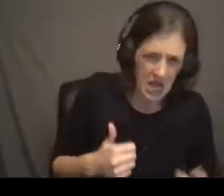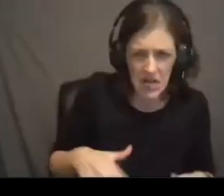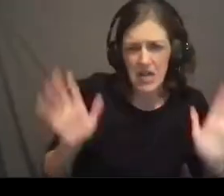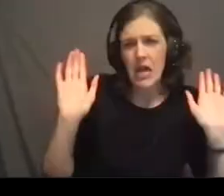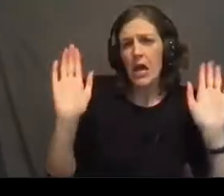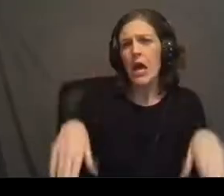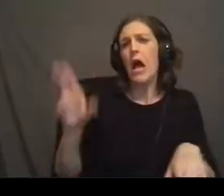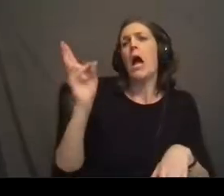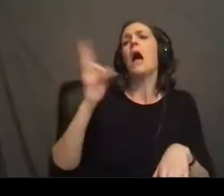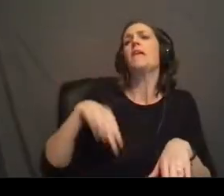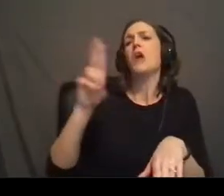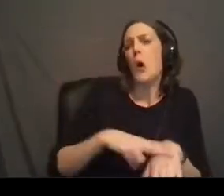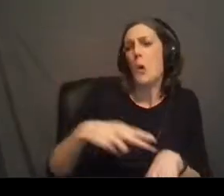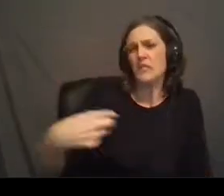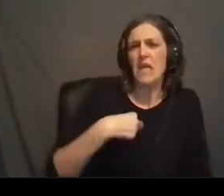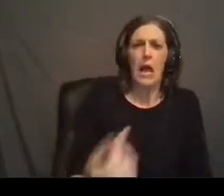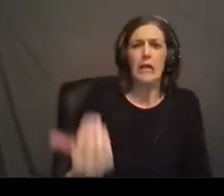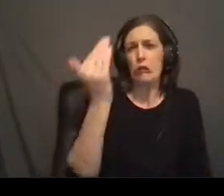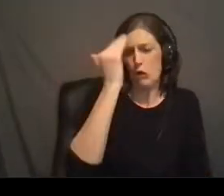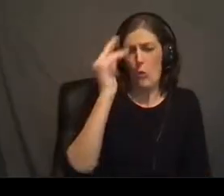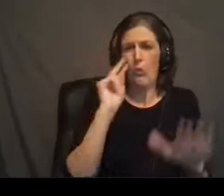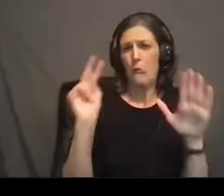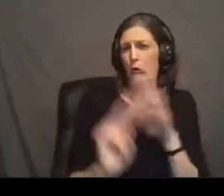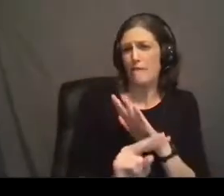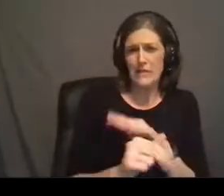Of course I know the prophecies.